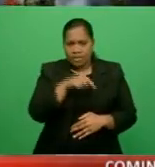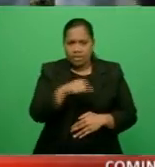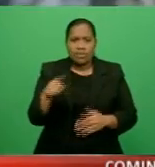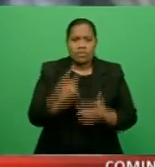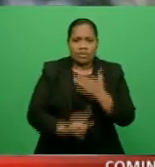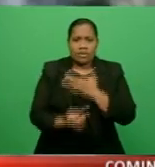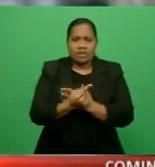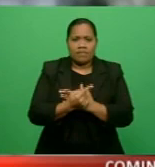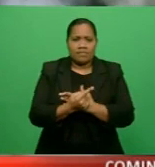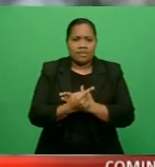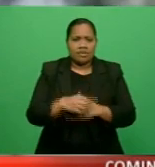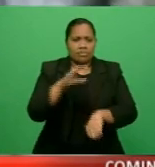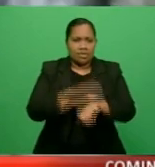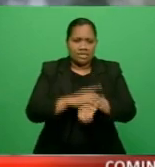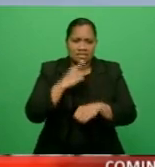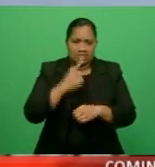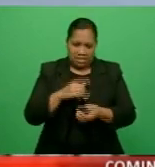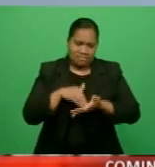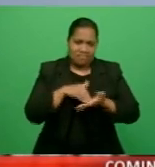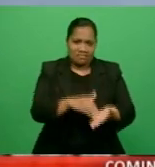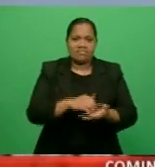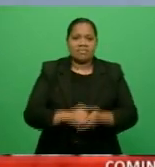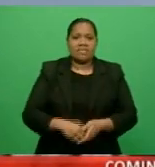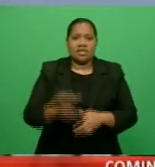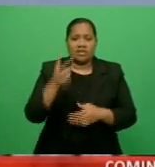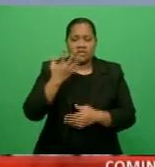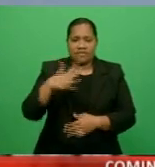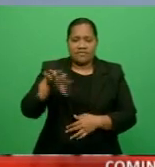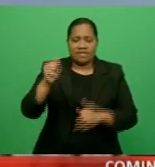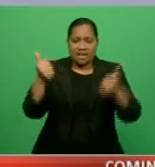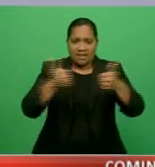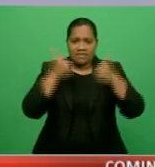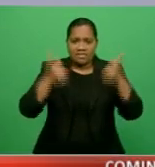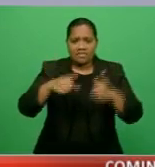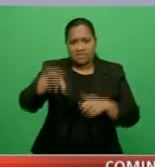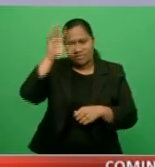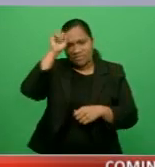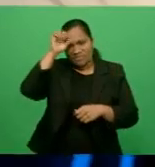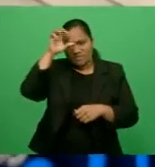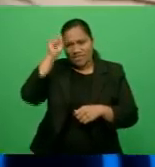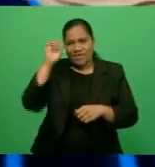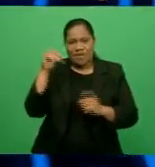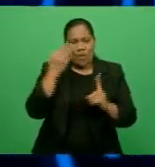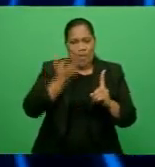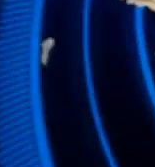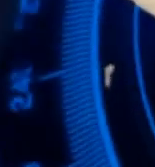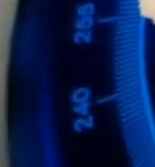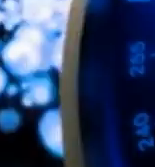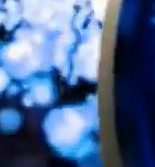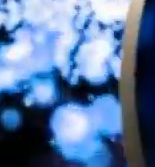assurance. And 50th anniversary brings back memories for Sahib.